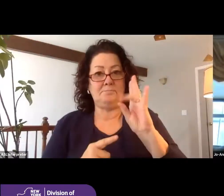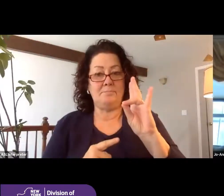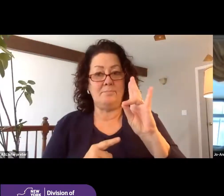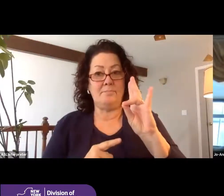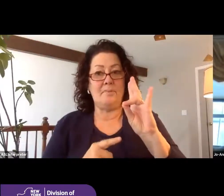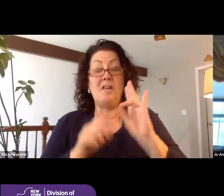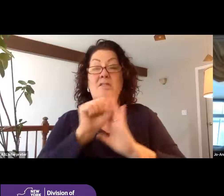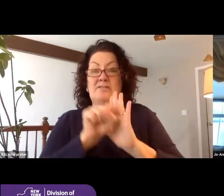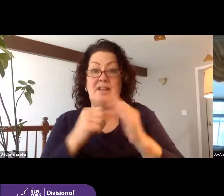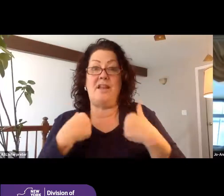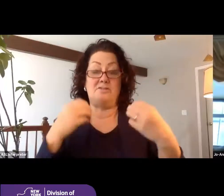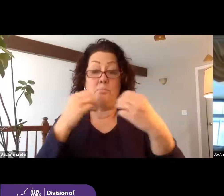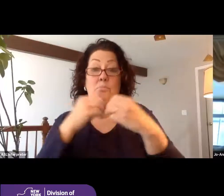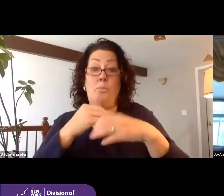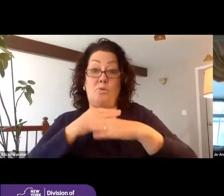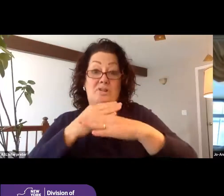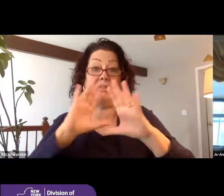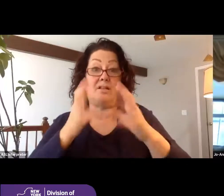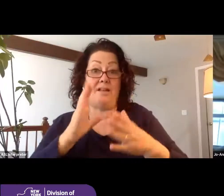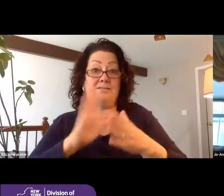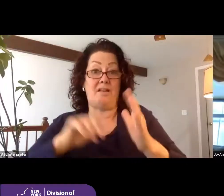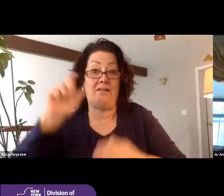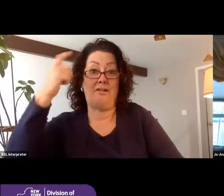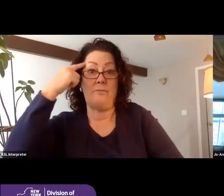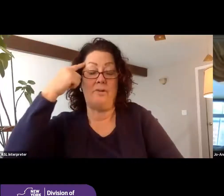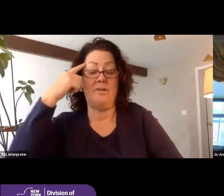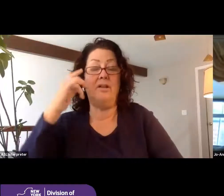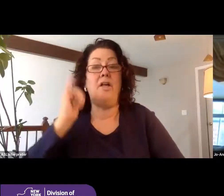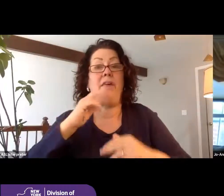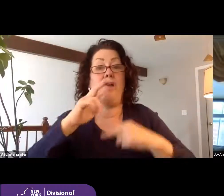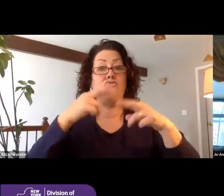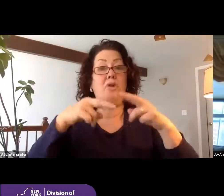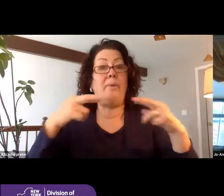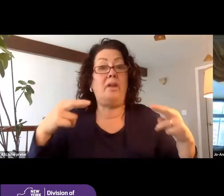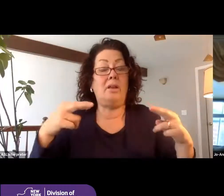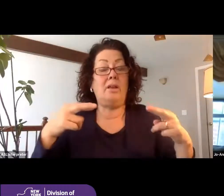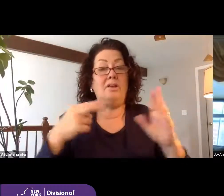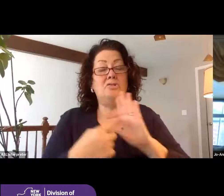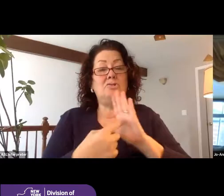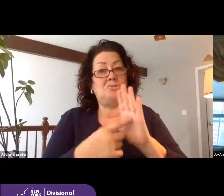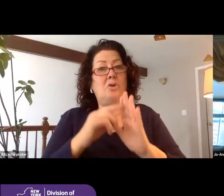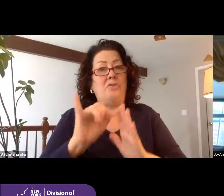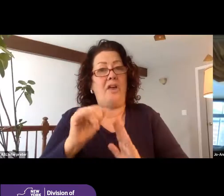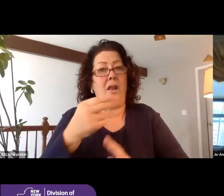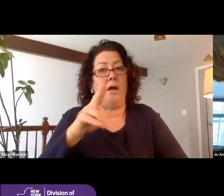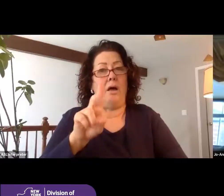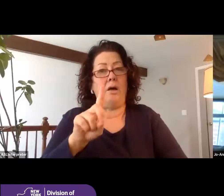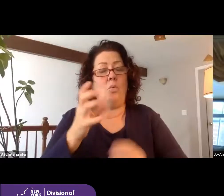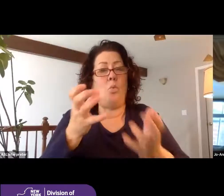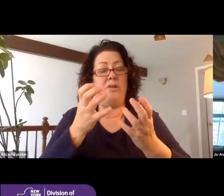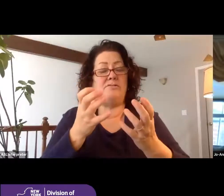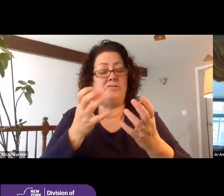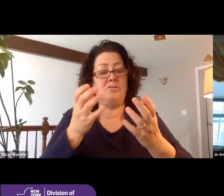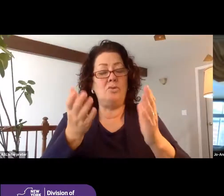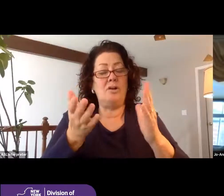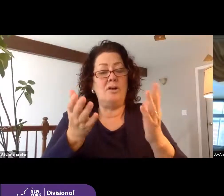government has. Anyway, this ribbon serves as a constant reminder of HUD's efforts to raise awareness of fair housing